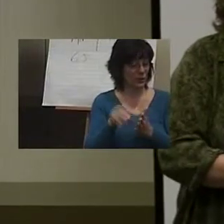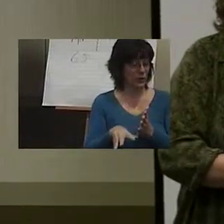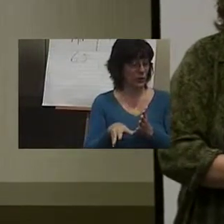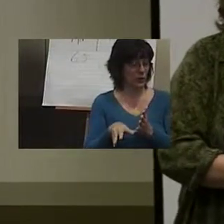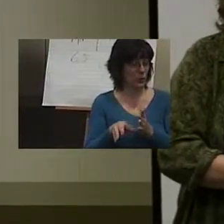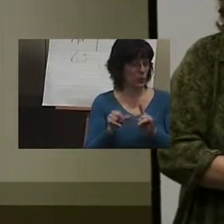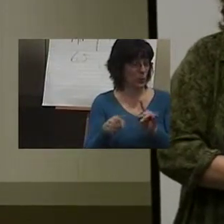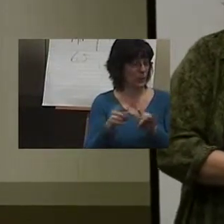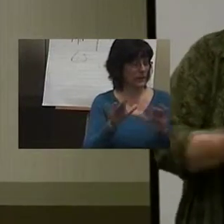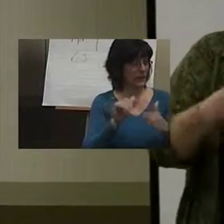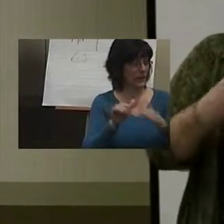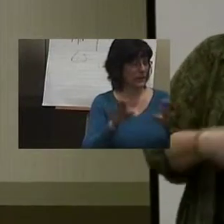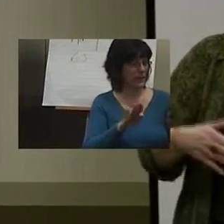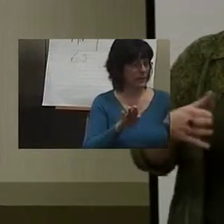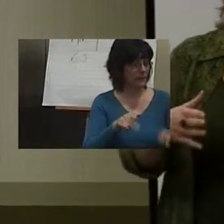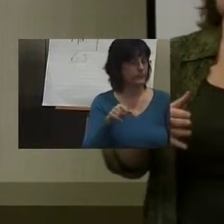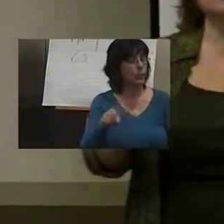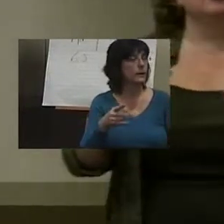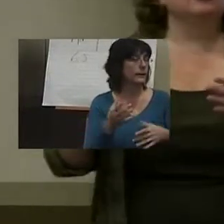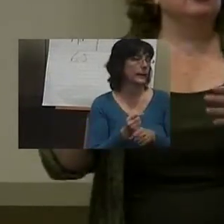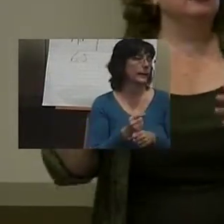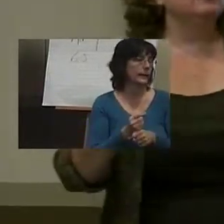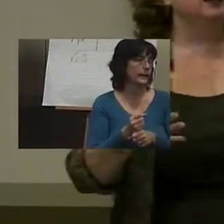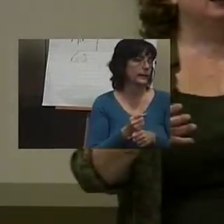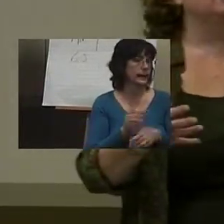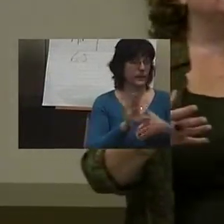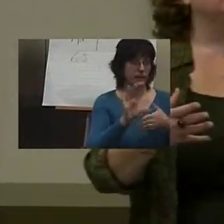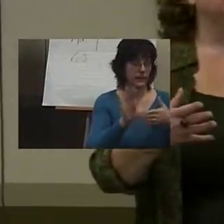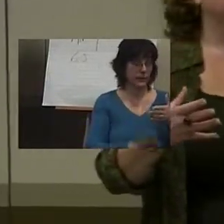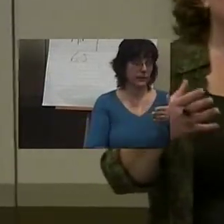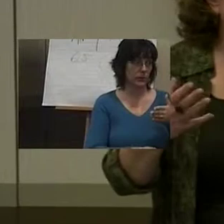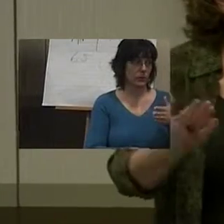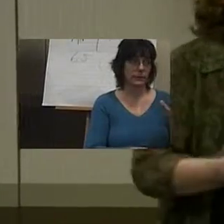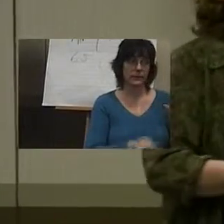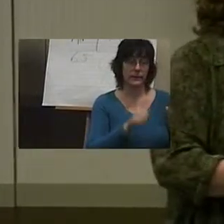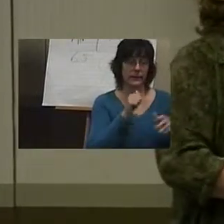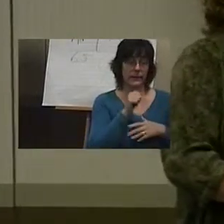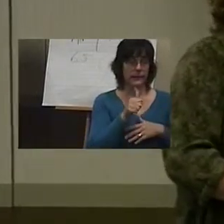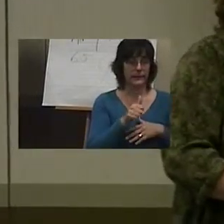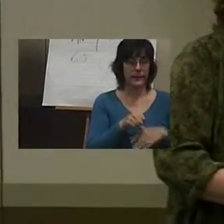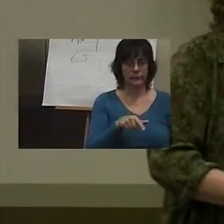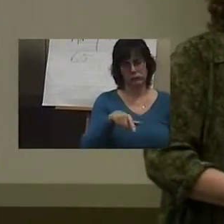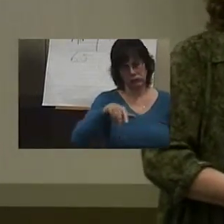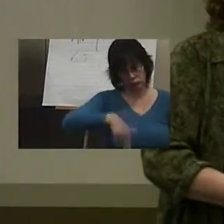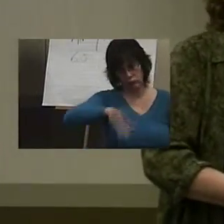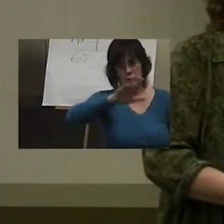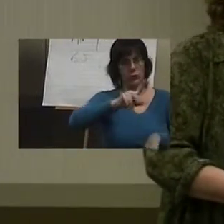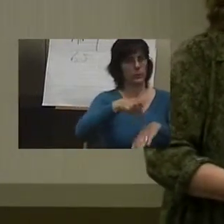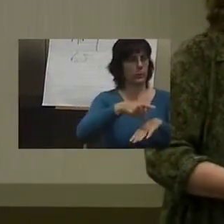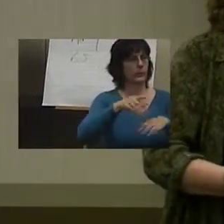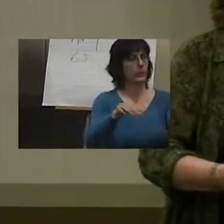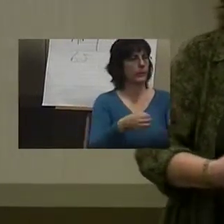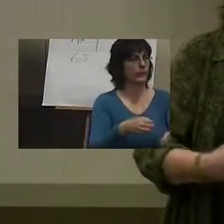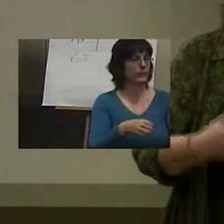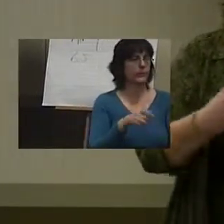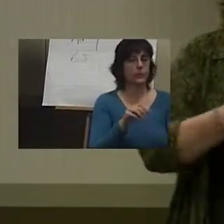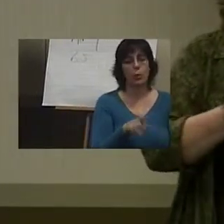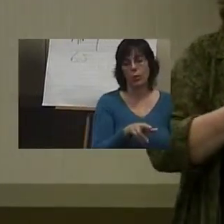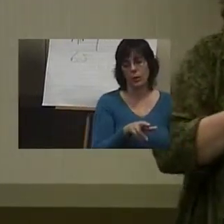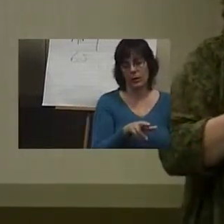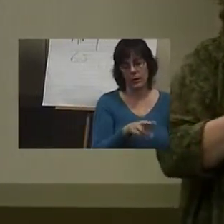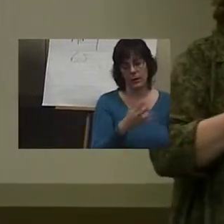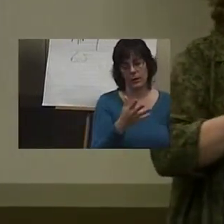in the behavior? The consequence is not the child gets sent to the principal's office, or the